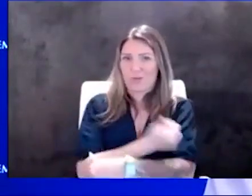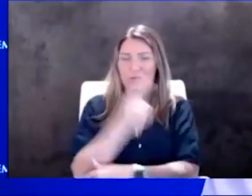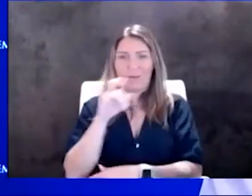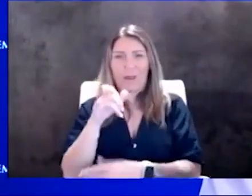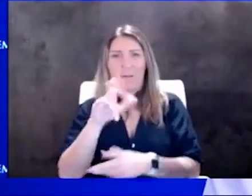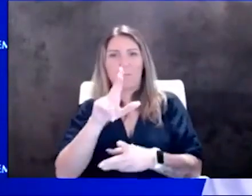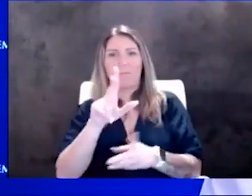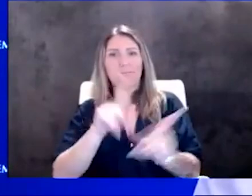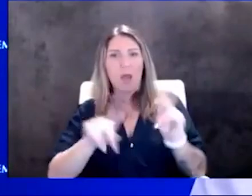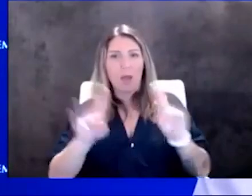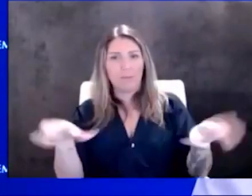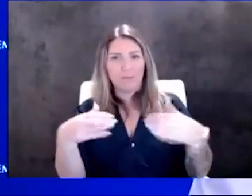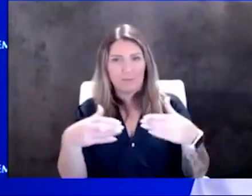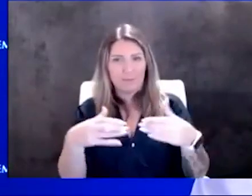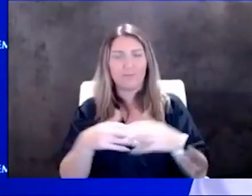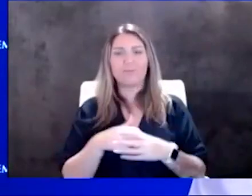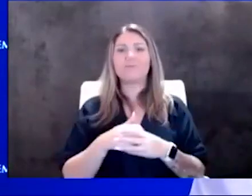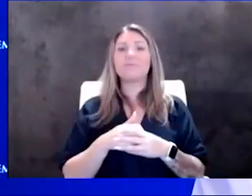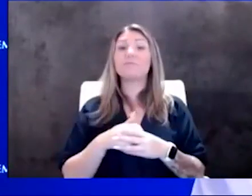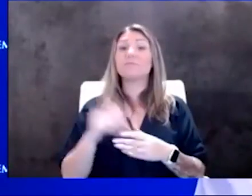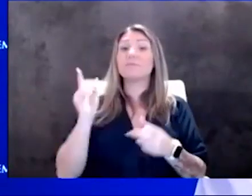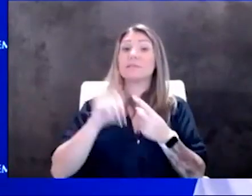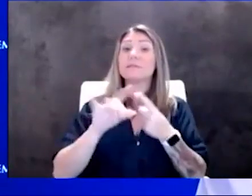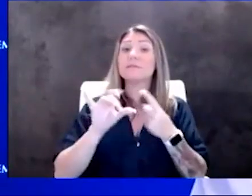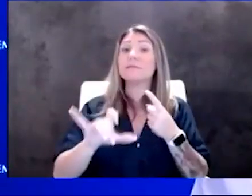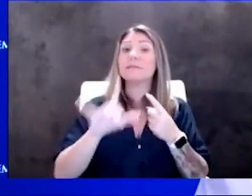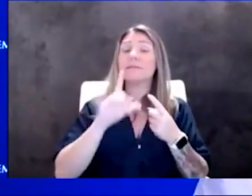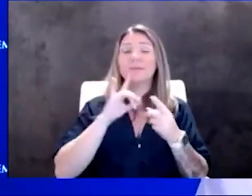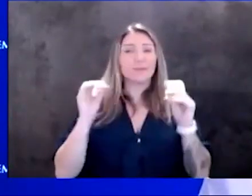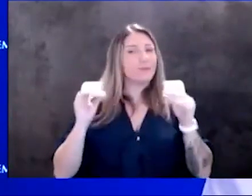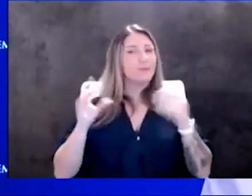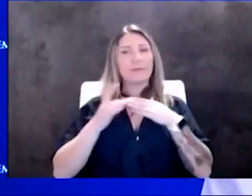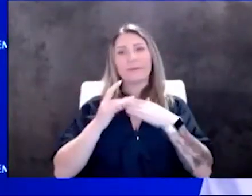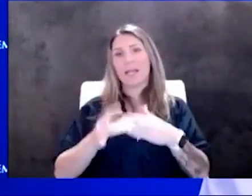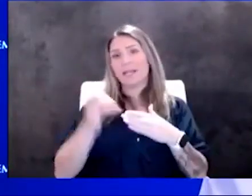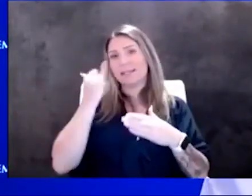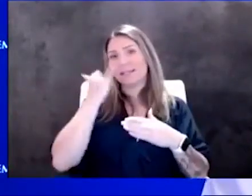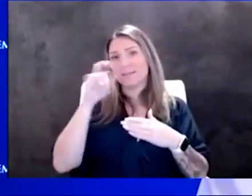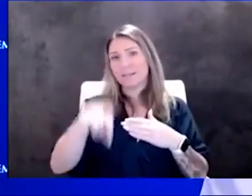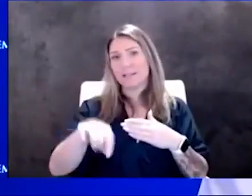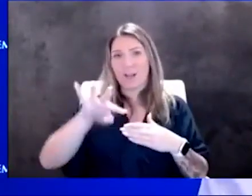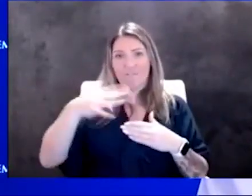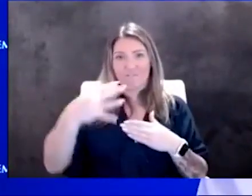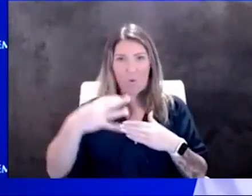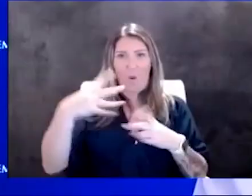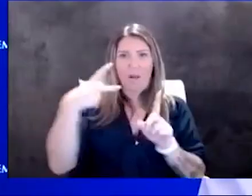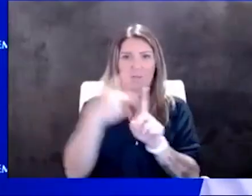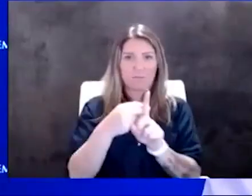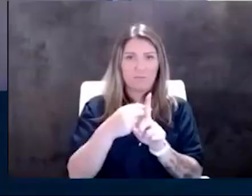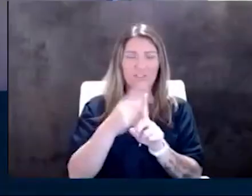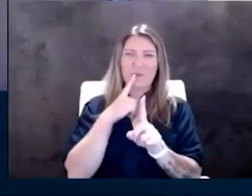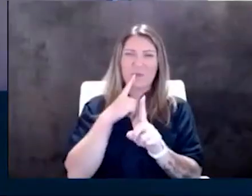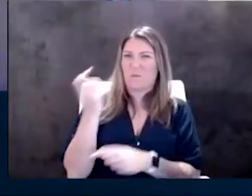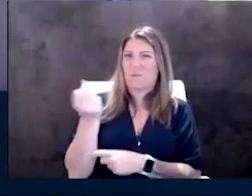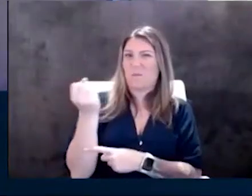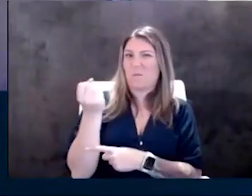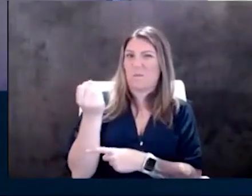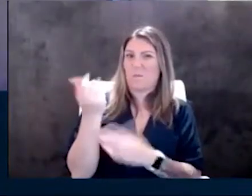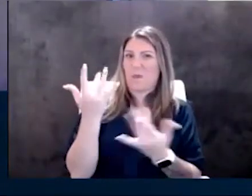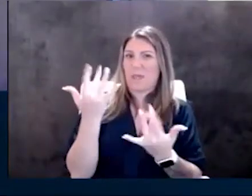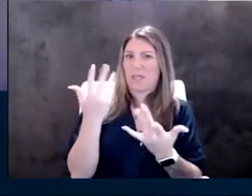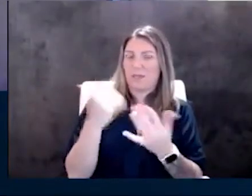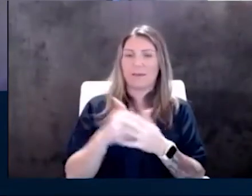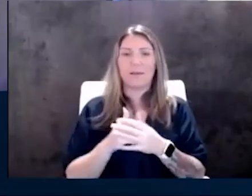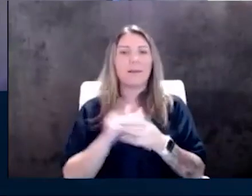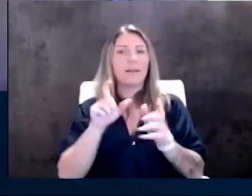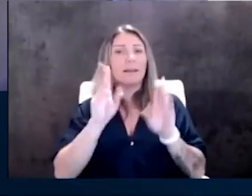But until then, there is no guidance on if you need to get a fourth dose. So I would kind of hold off right now. I think what we have to clarify